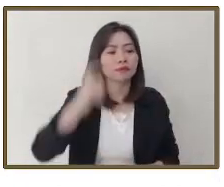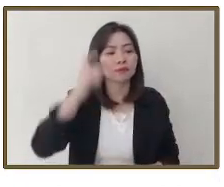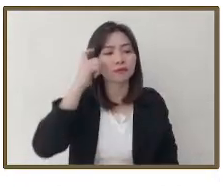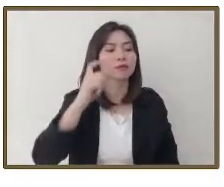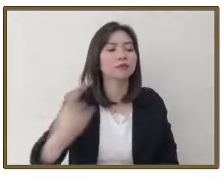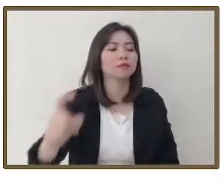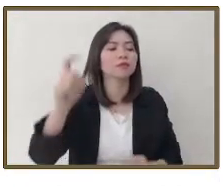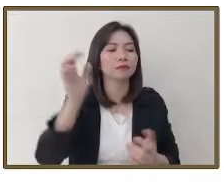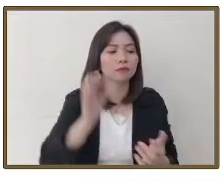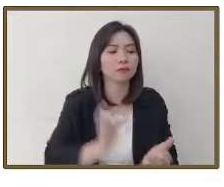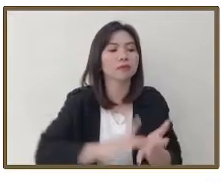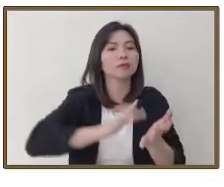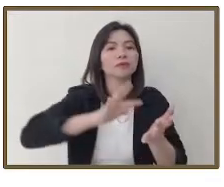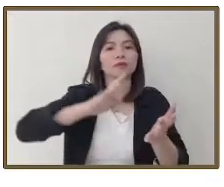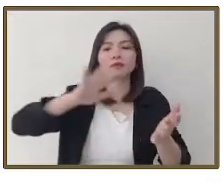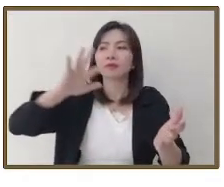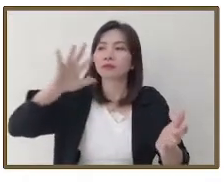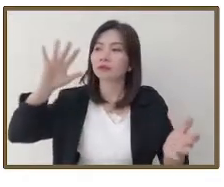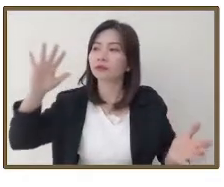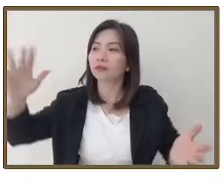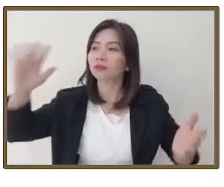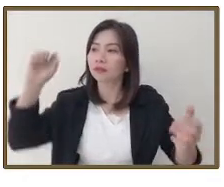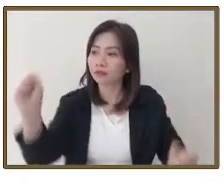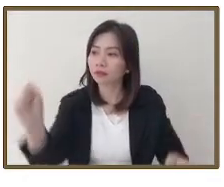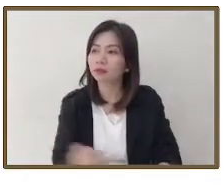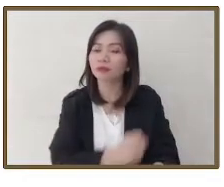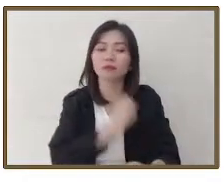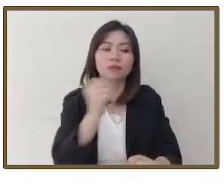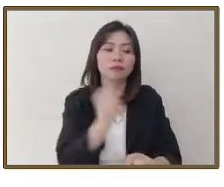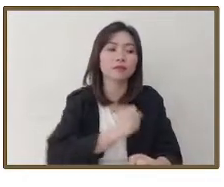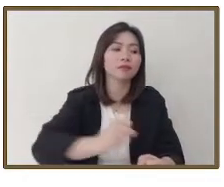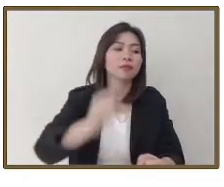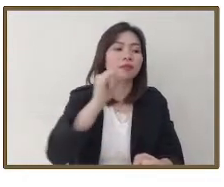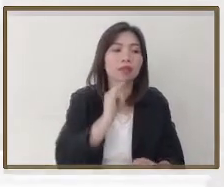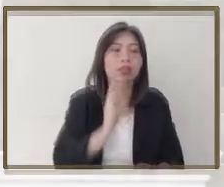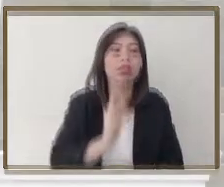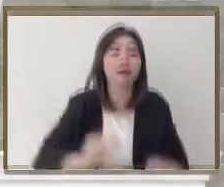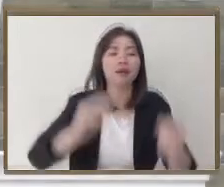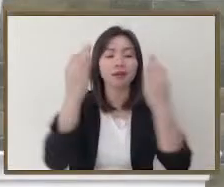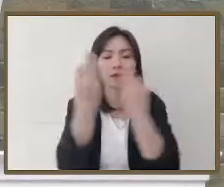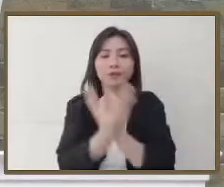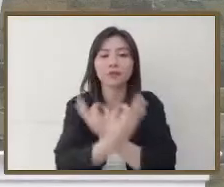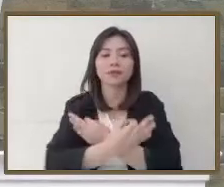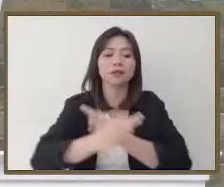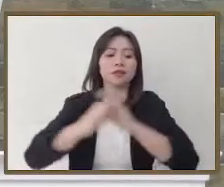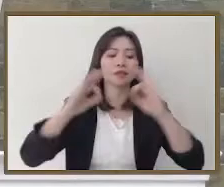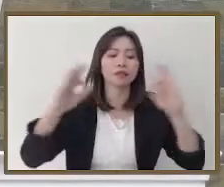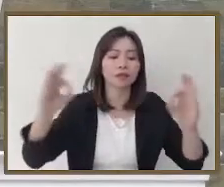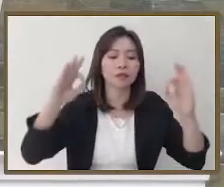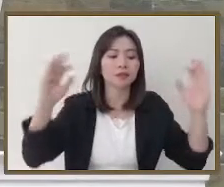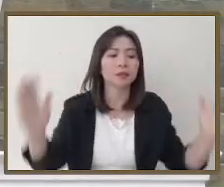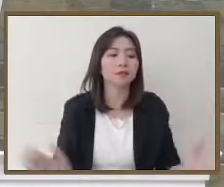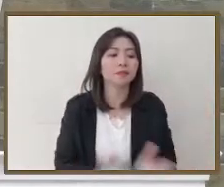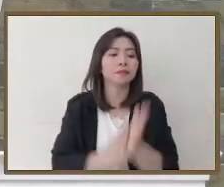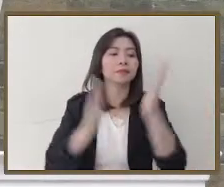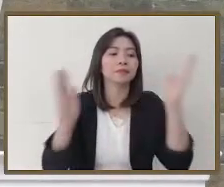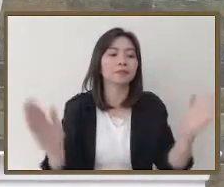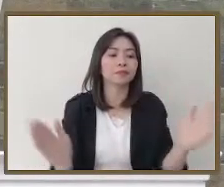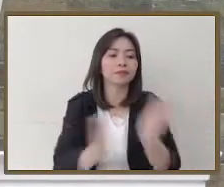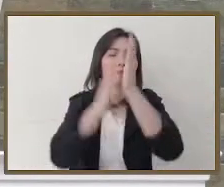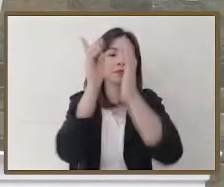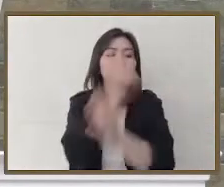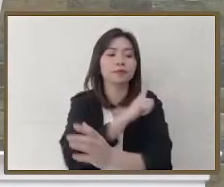shackles for a glorious song. I'm free, praise